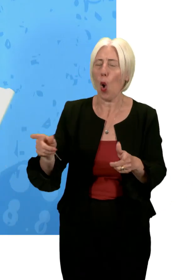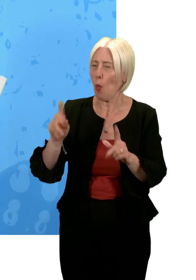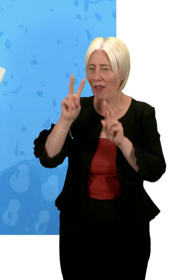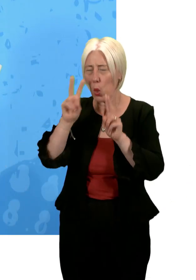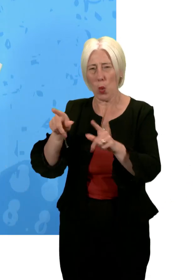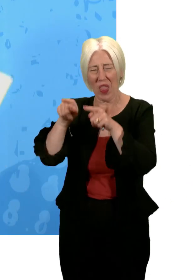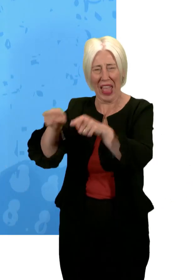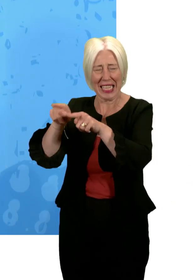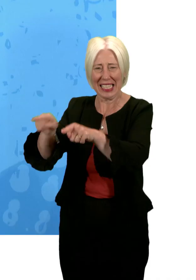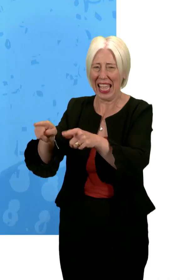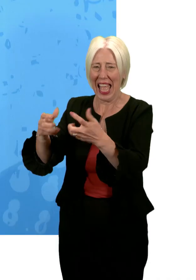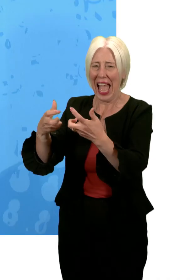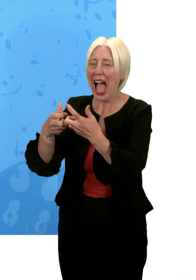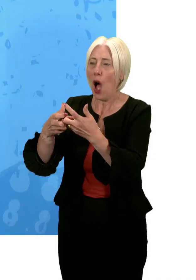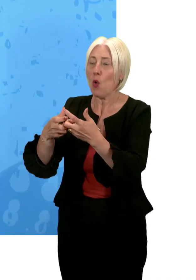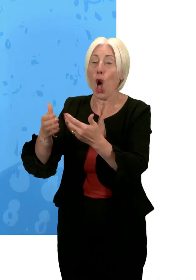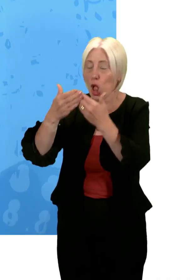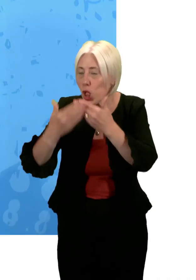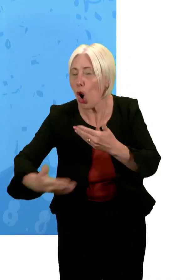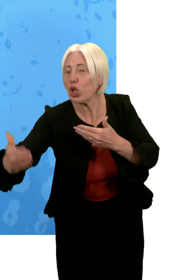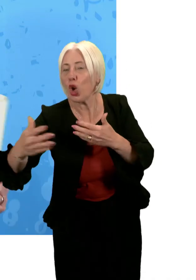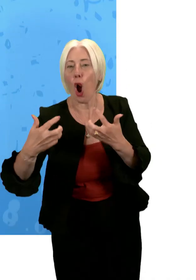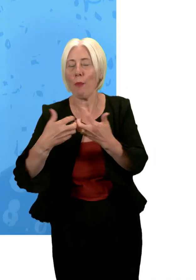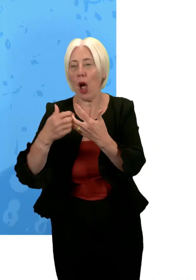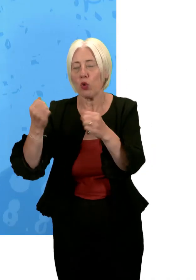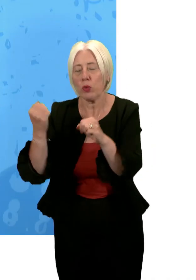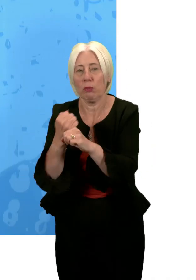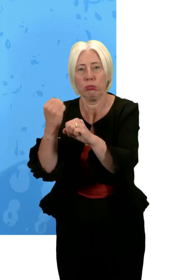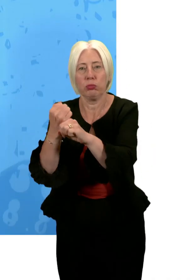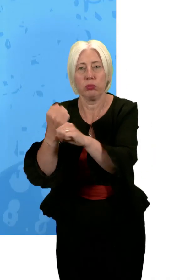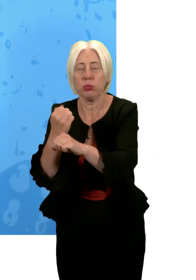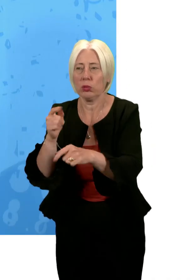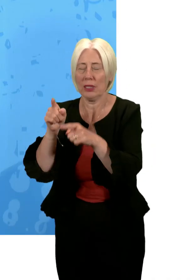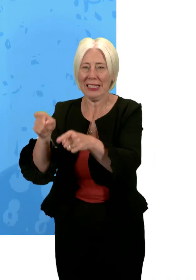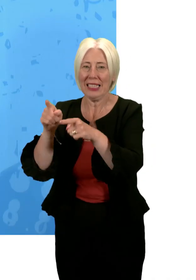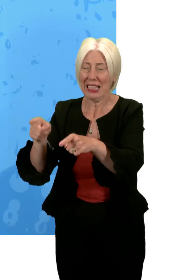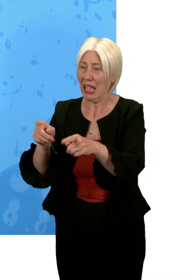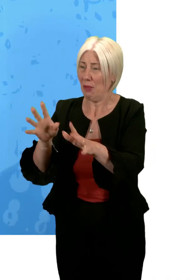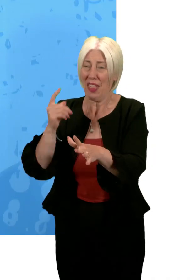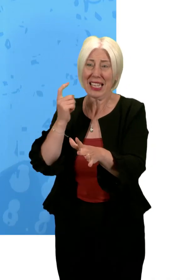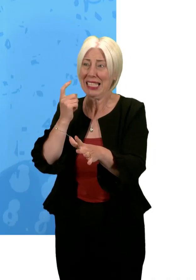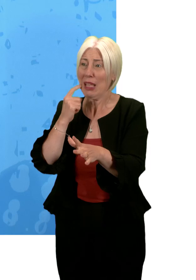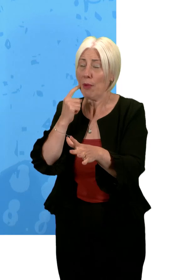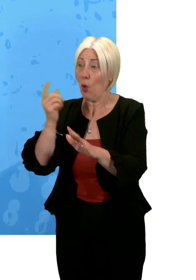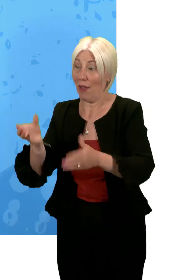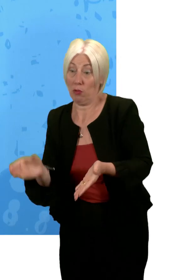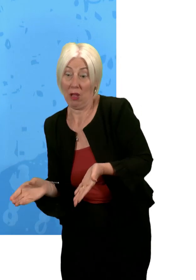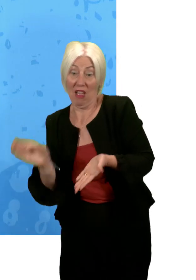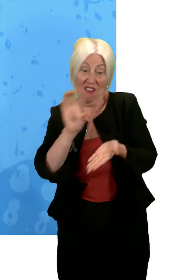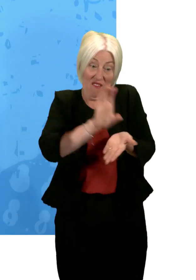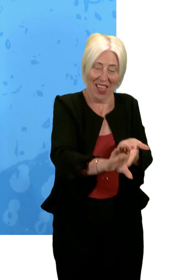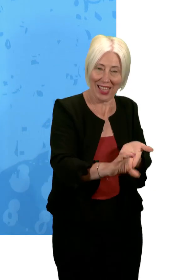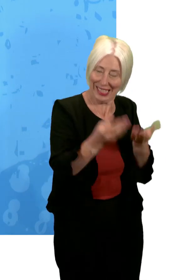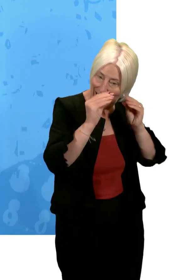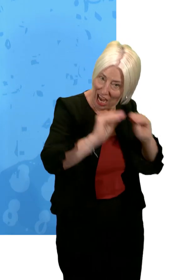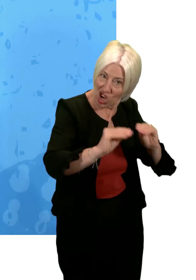measures that fix it long term. You know, and there's other things that can be done, but I think it's really simple. We need to invest in education and